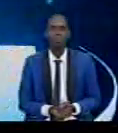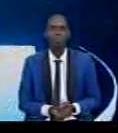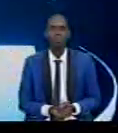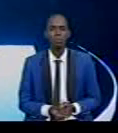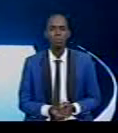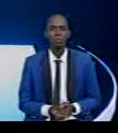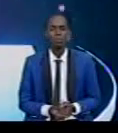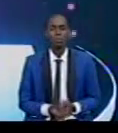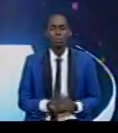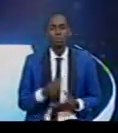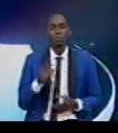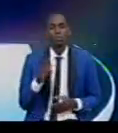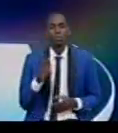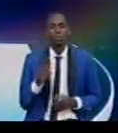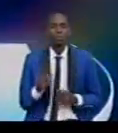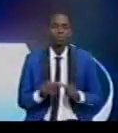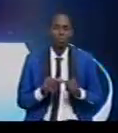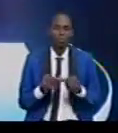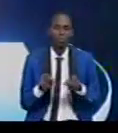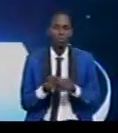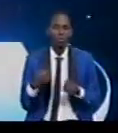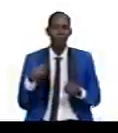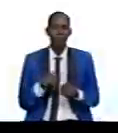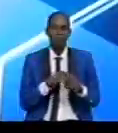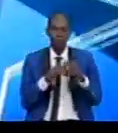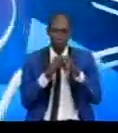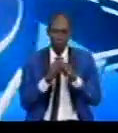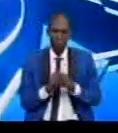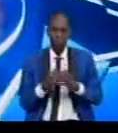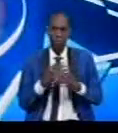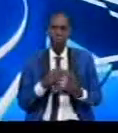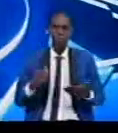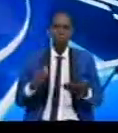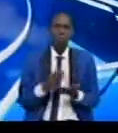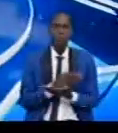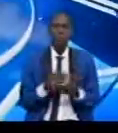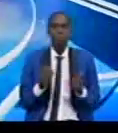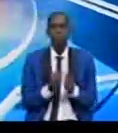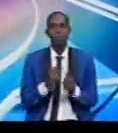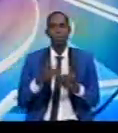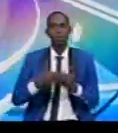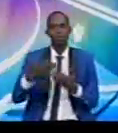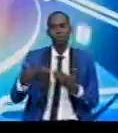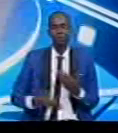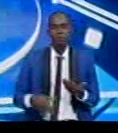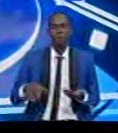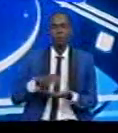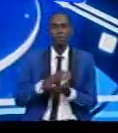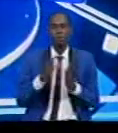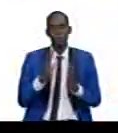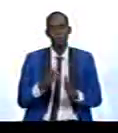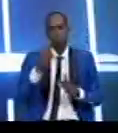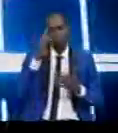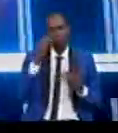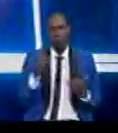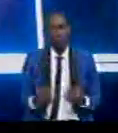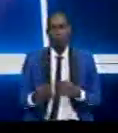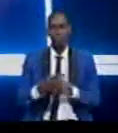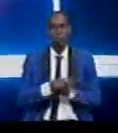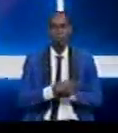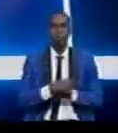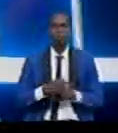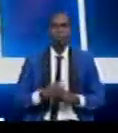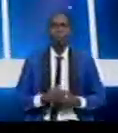celebration continues as we worship and sing with a guest music artist for today.